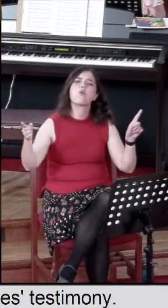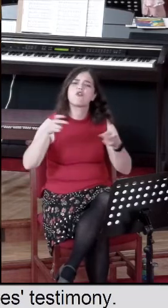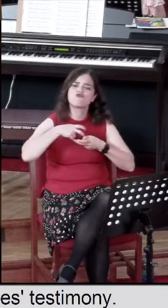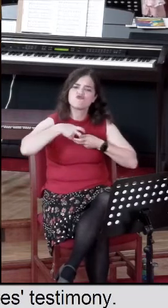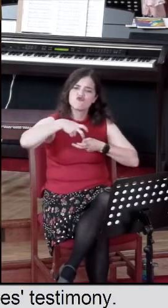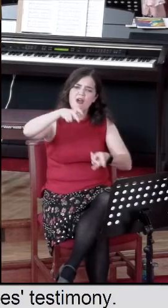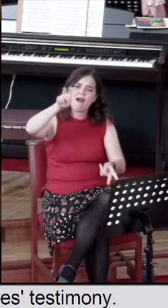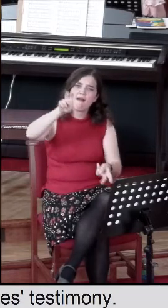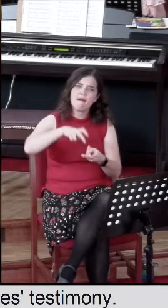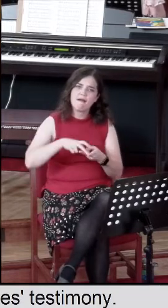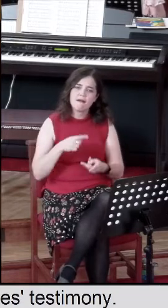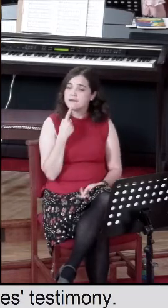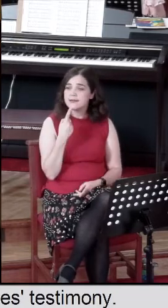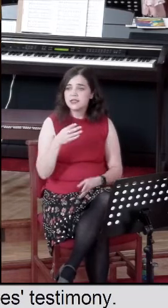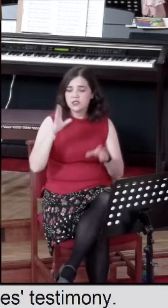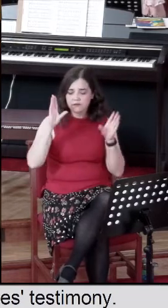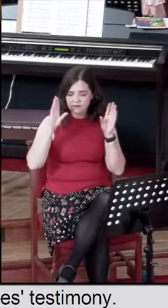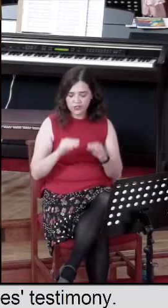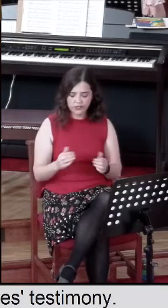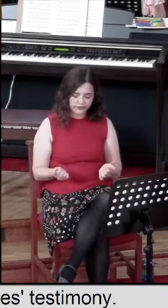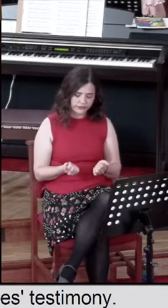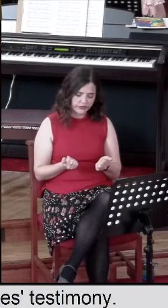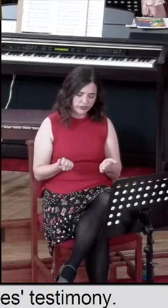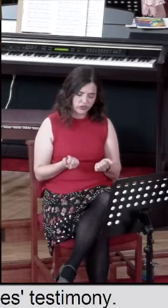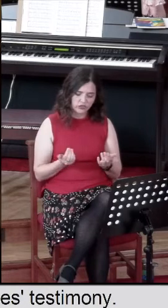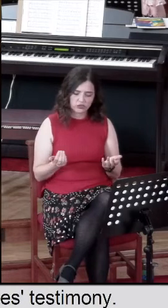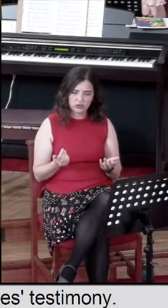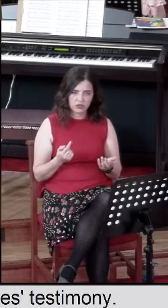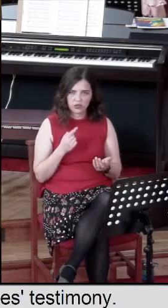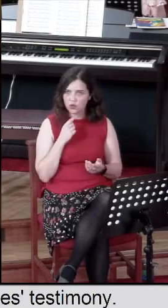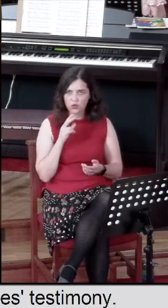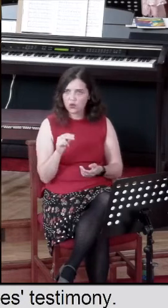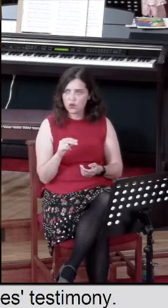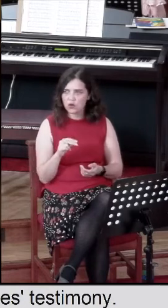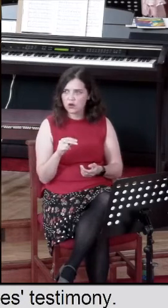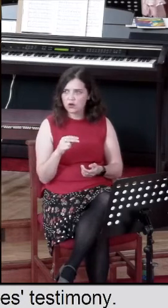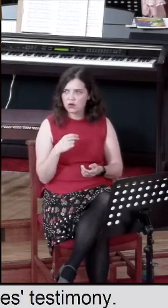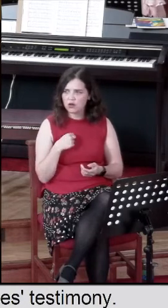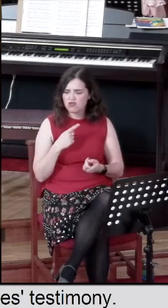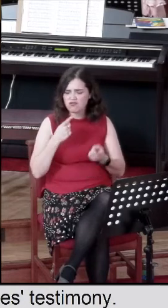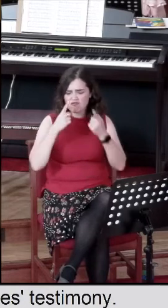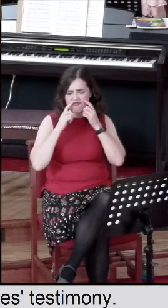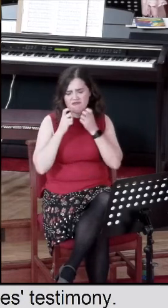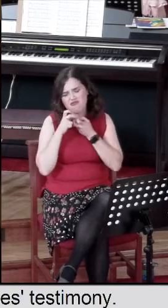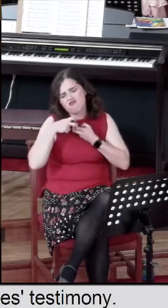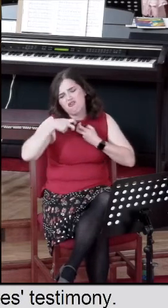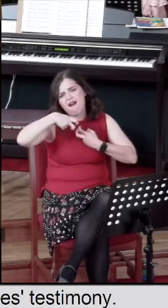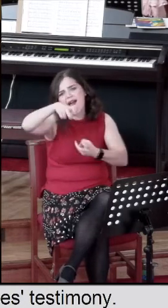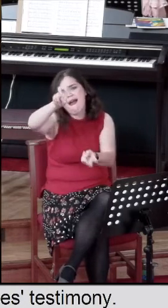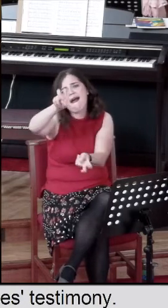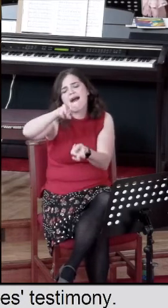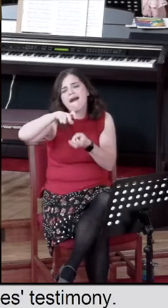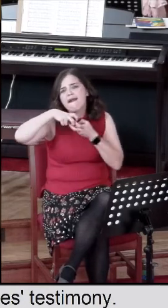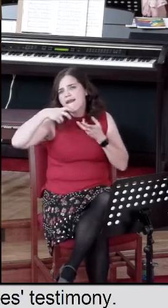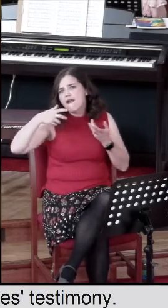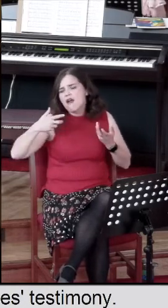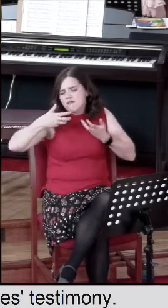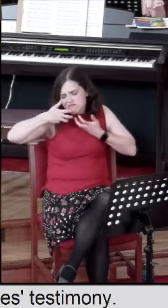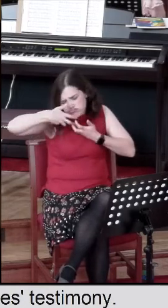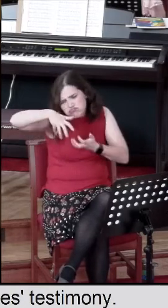wasn't, oh, it's all over, I'm done. It wasn't that. The fact that he cried out with a loud cry means that Jesus